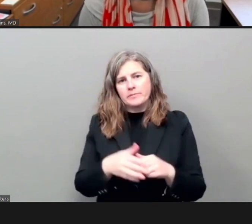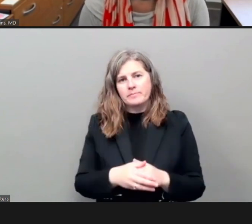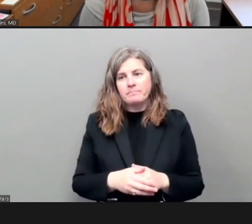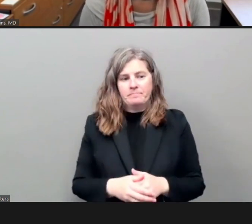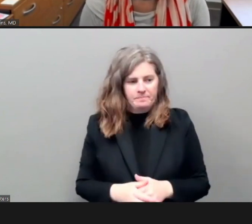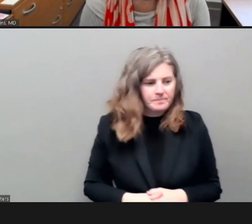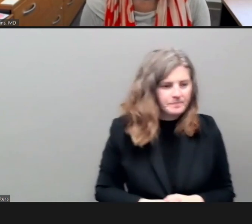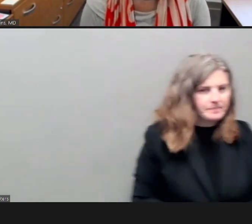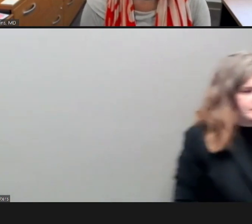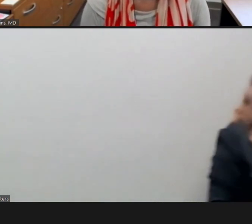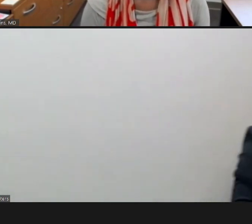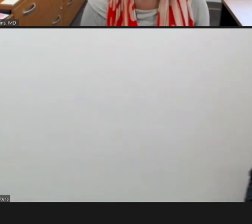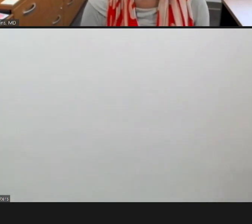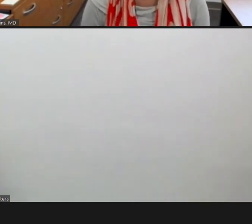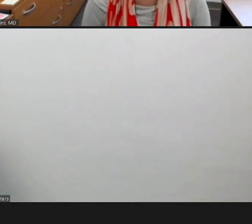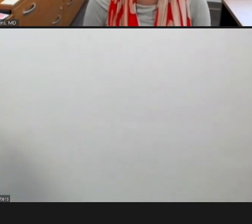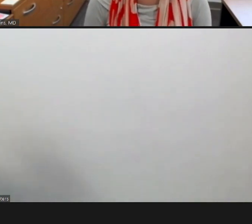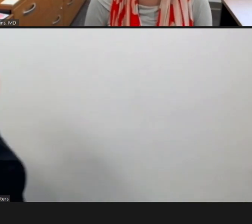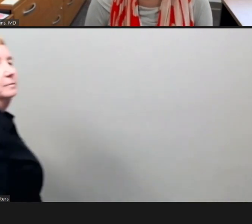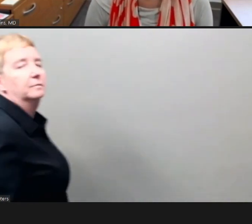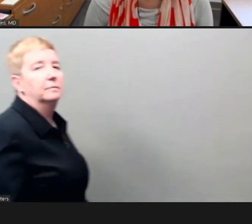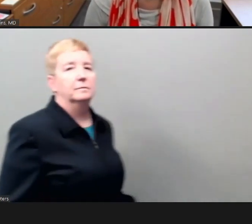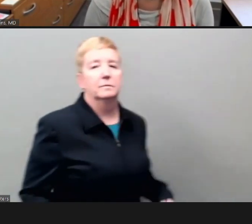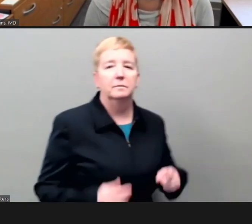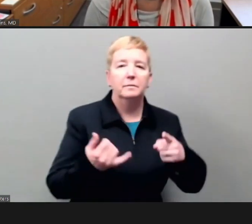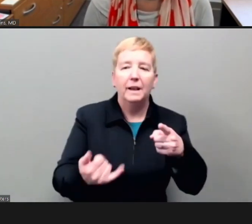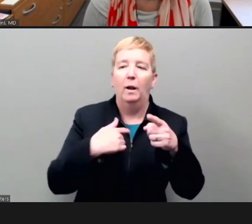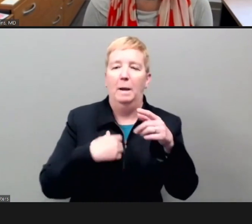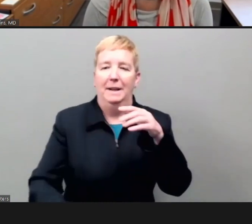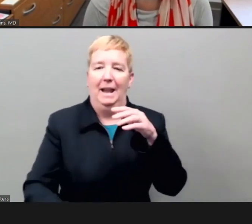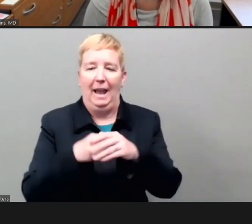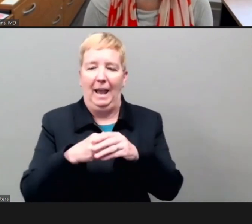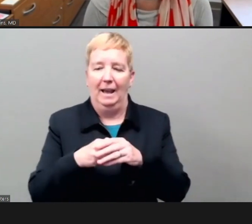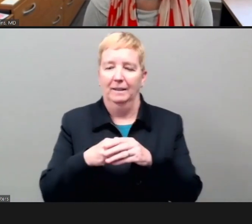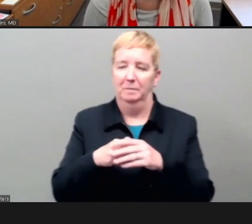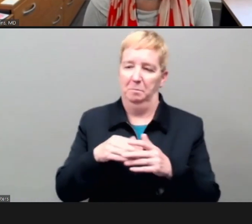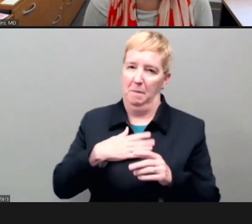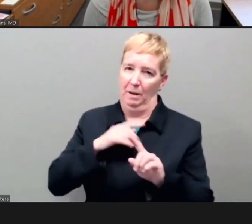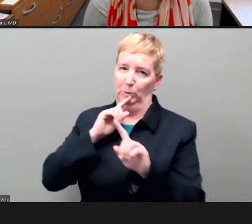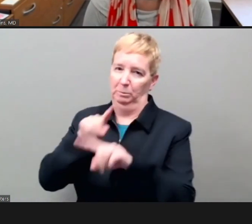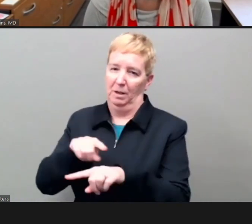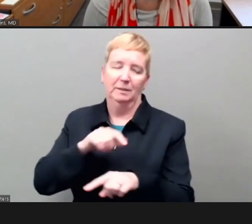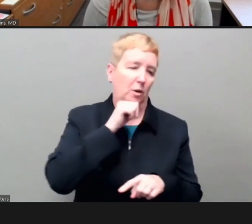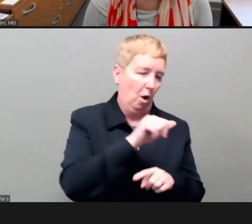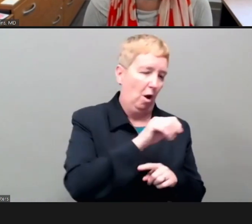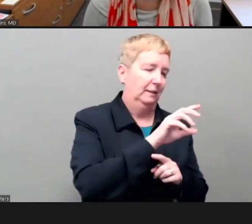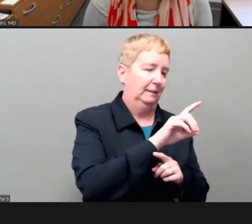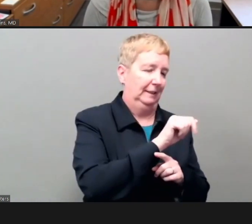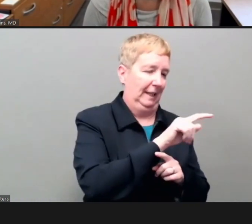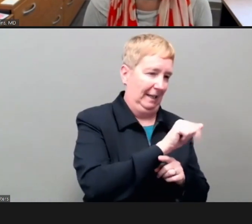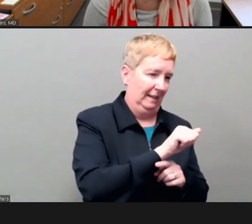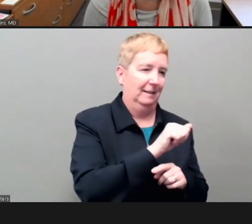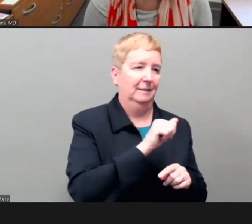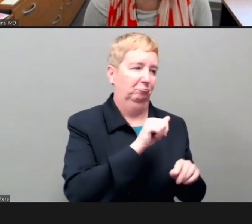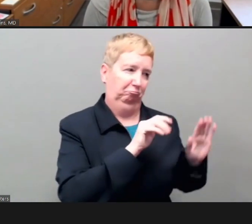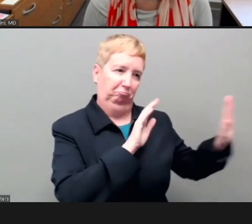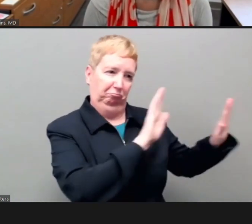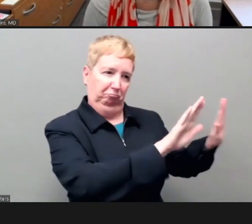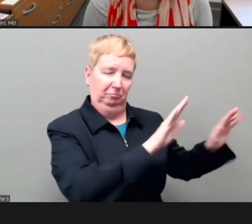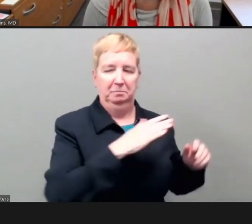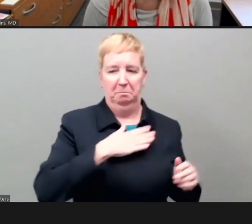I can do it on a non, you know, the data side from Dr. Scrace's or Dr. Collins' perspective,